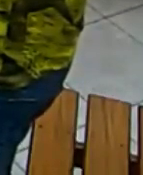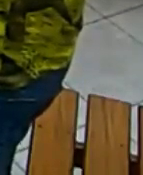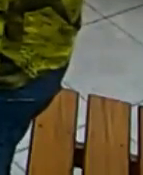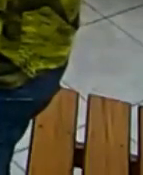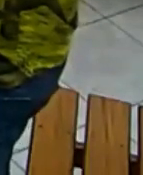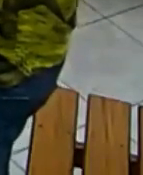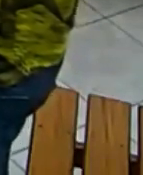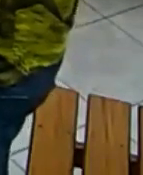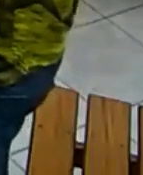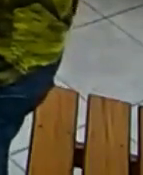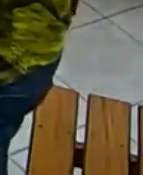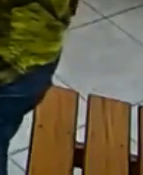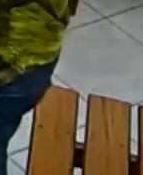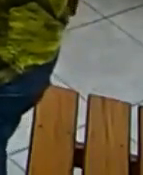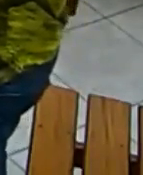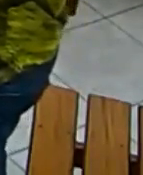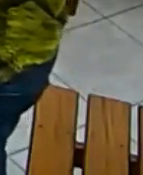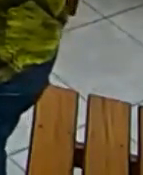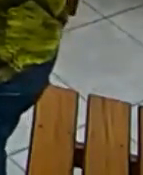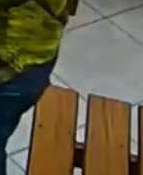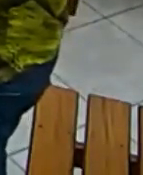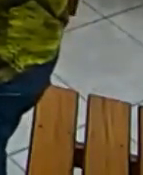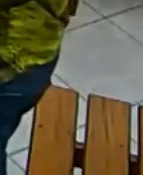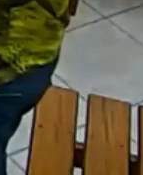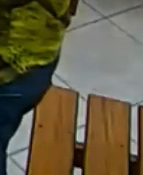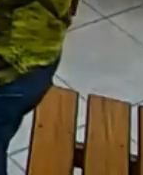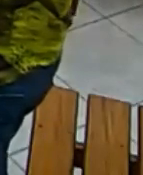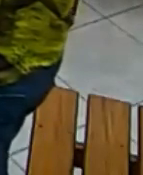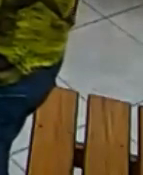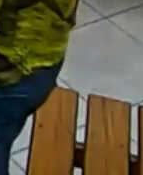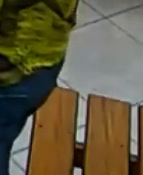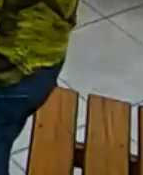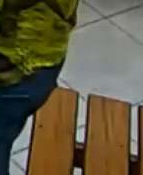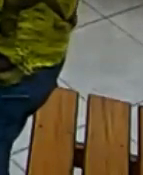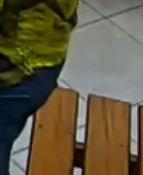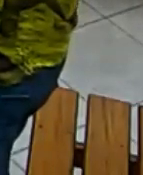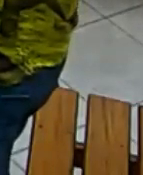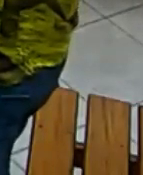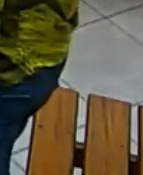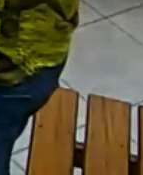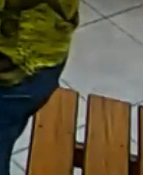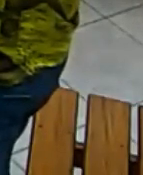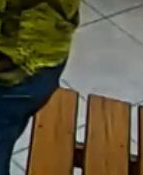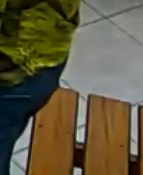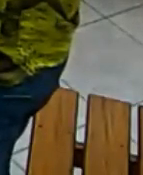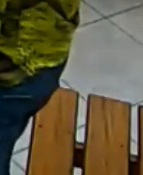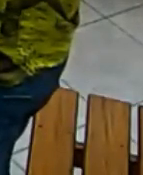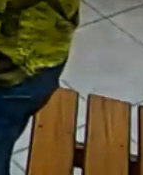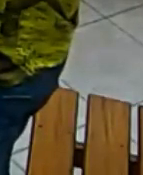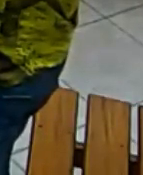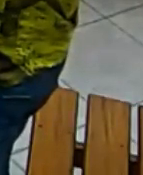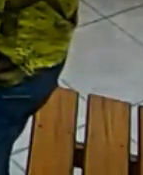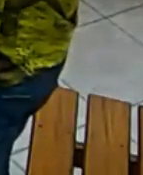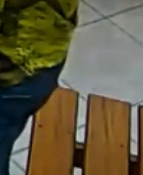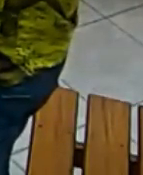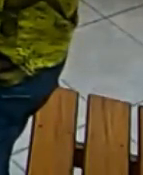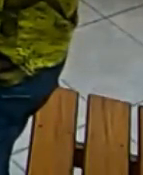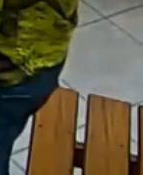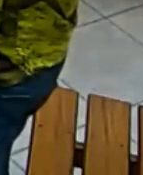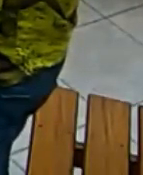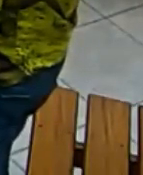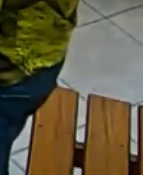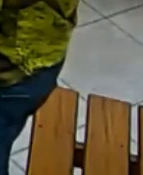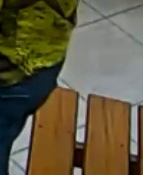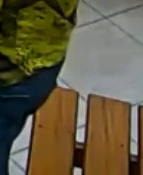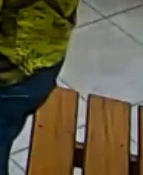Jesus' name, we just thank you and praise you, Lord, for his children, the intermediates, and the adolescents, Lord. And Lord, we